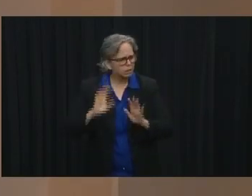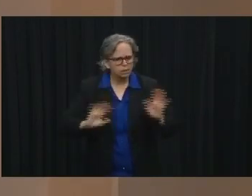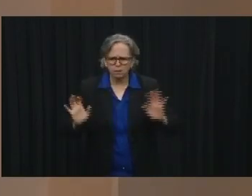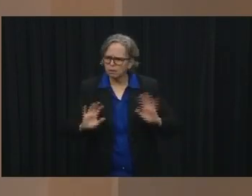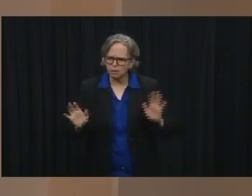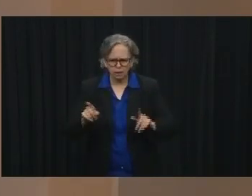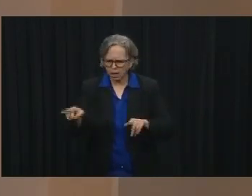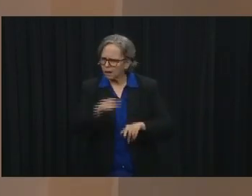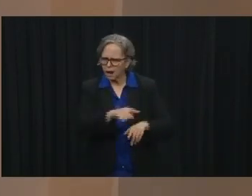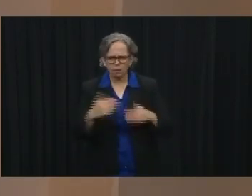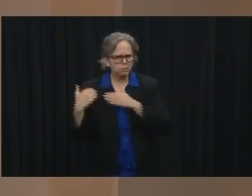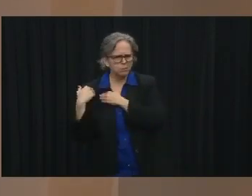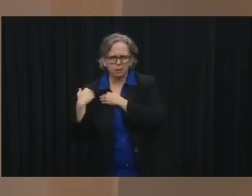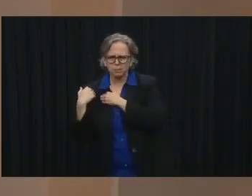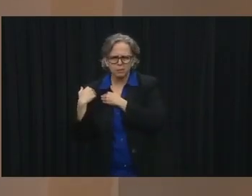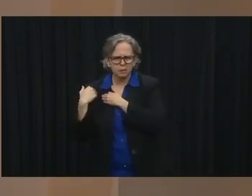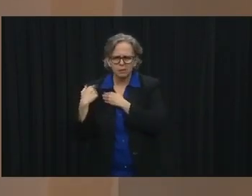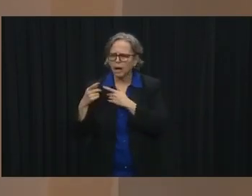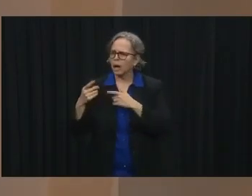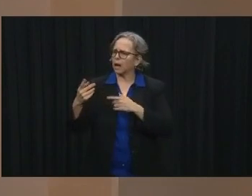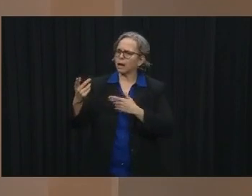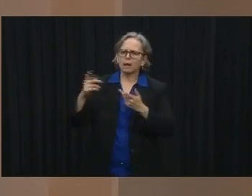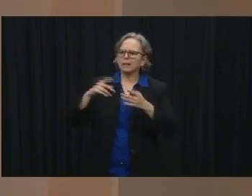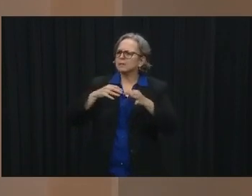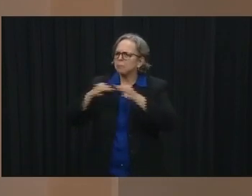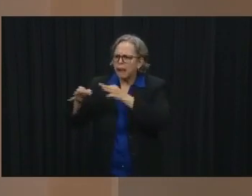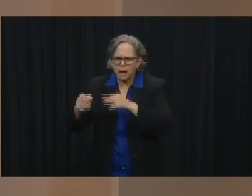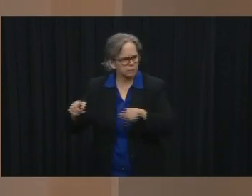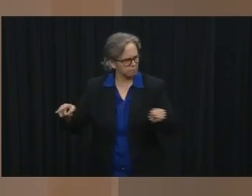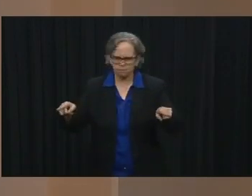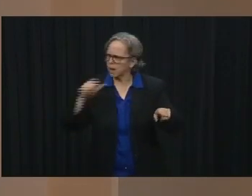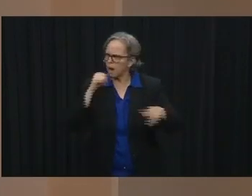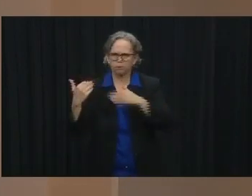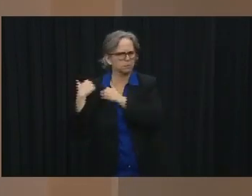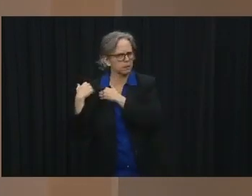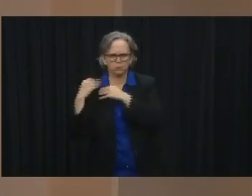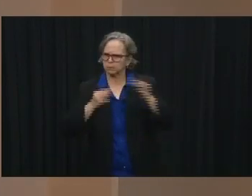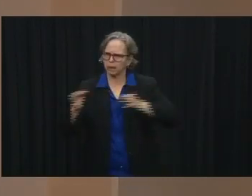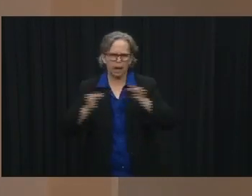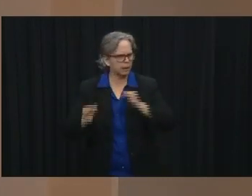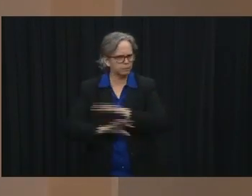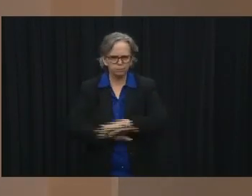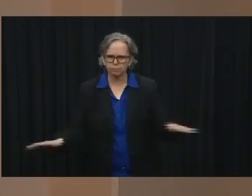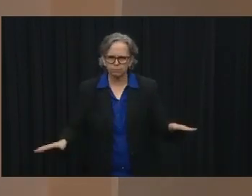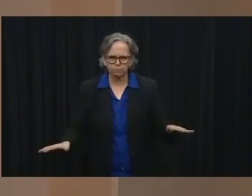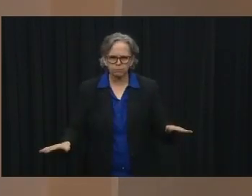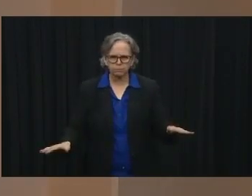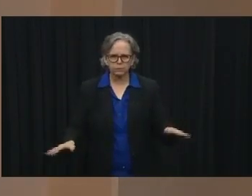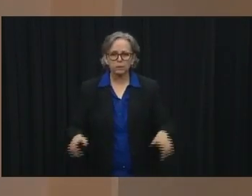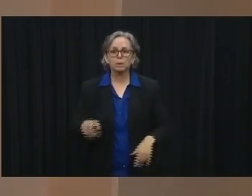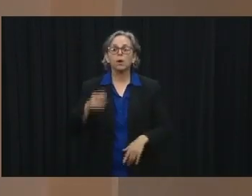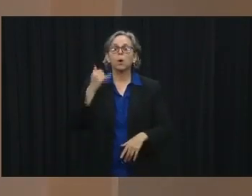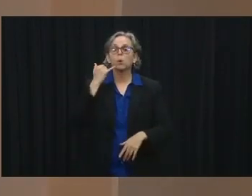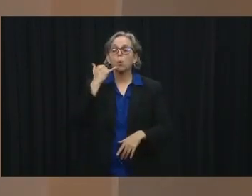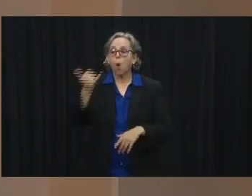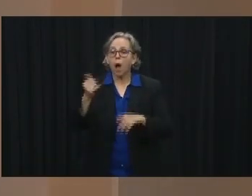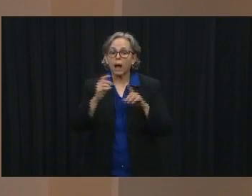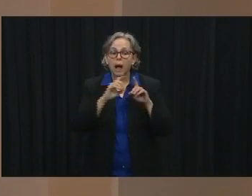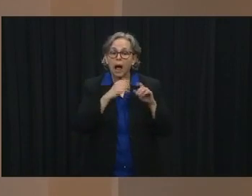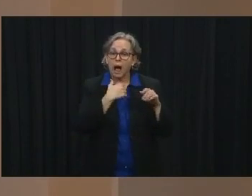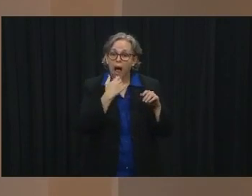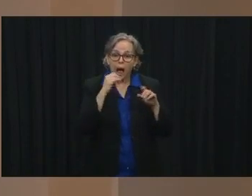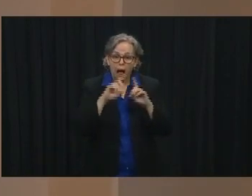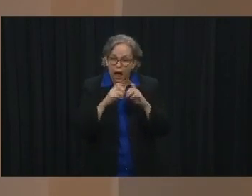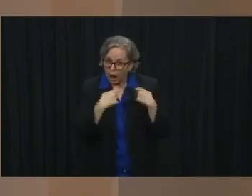of the rule. The time to call your local health department is when you see a violation of the rule